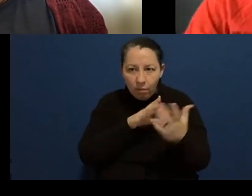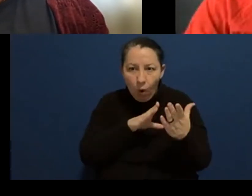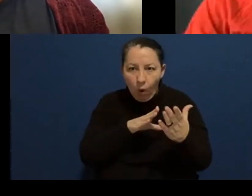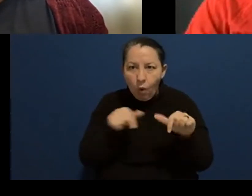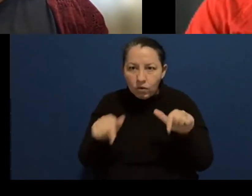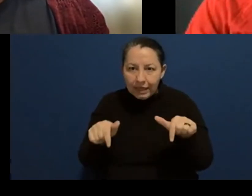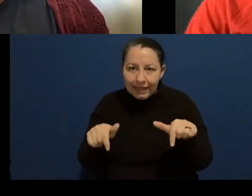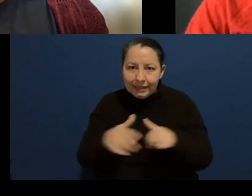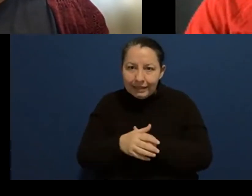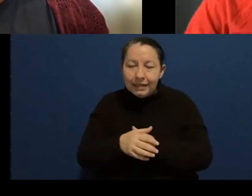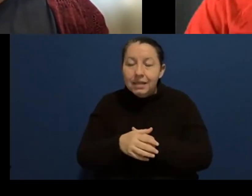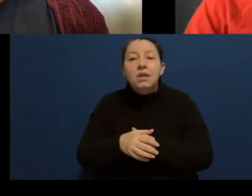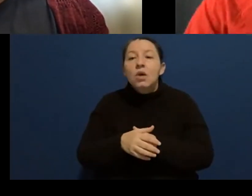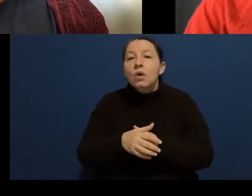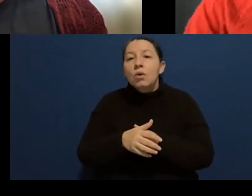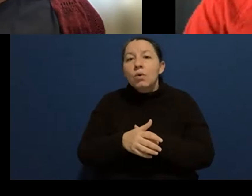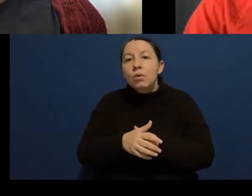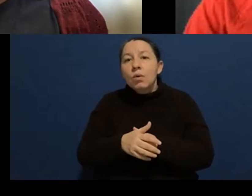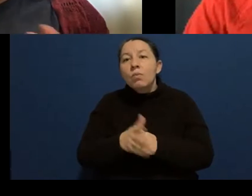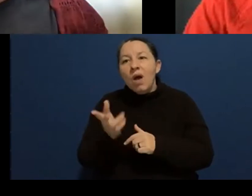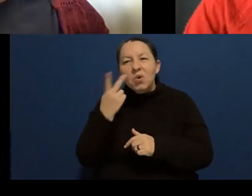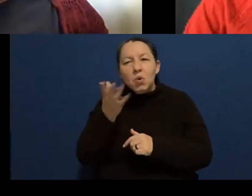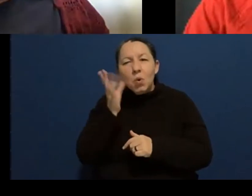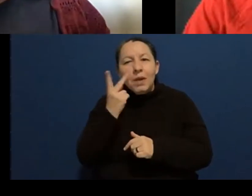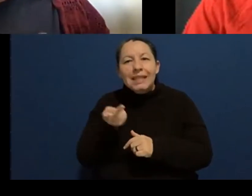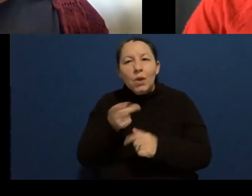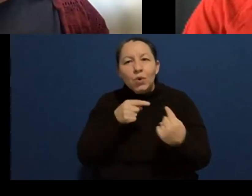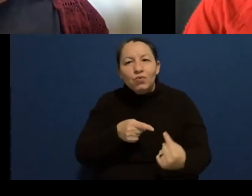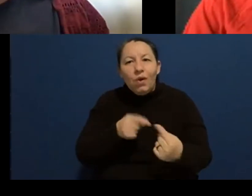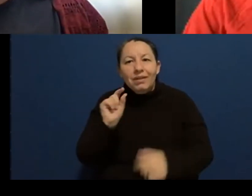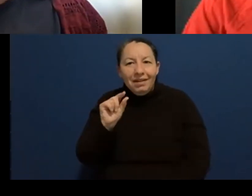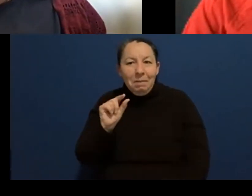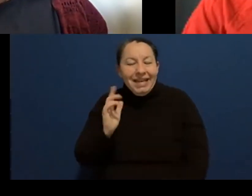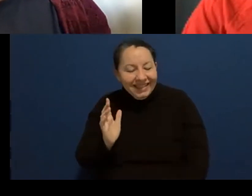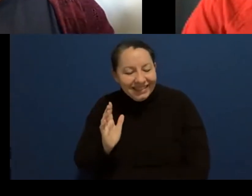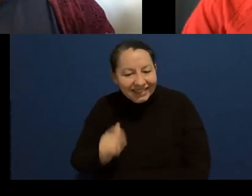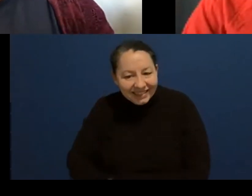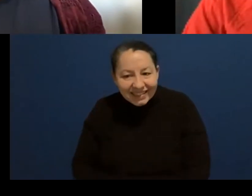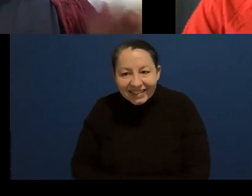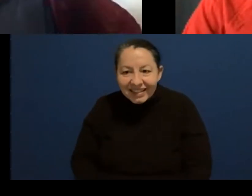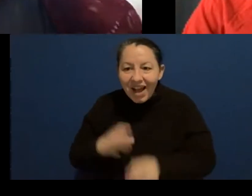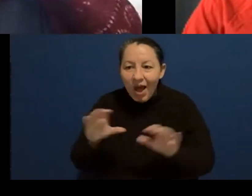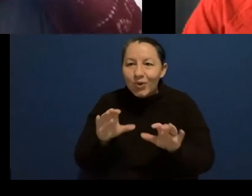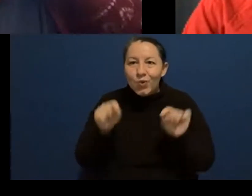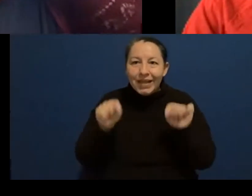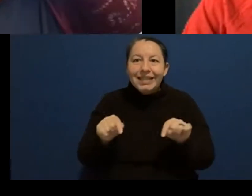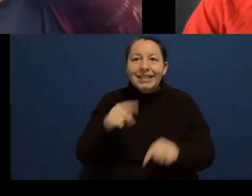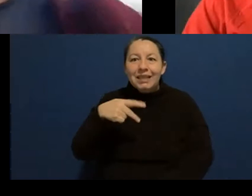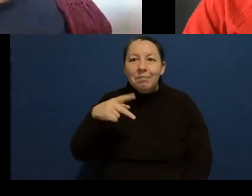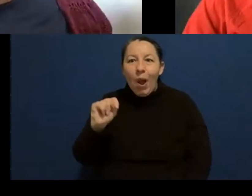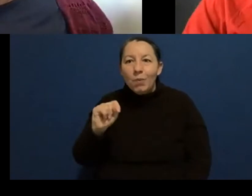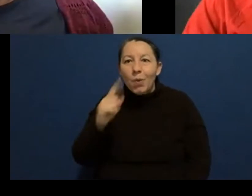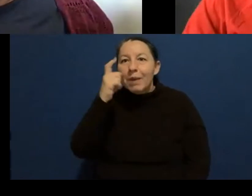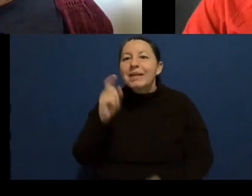we haven't provided, you'll see that we struggle a little bit in doing this PowerPoint because it was a